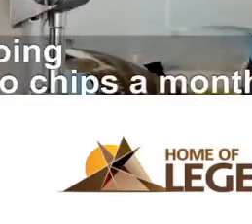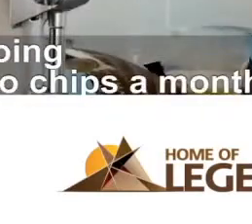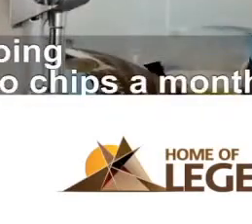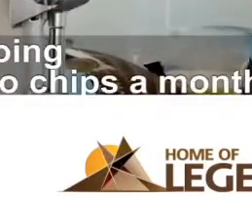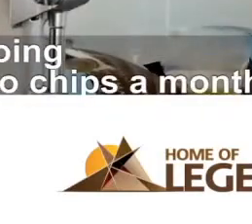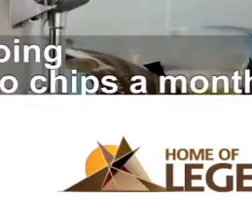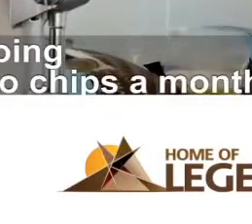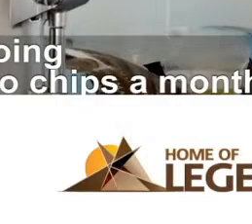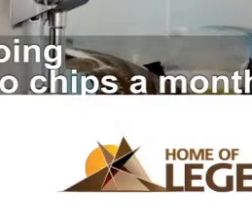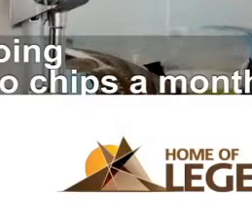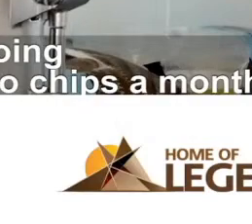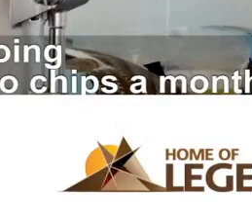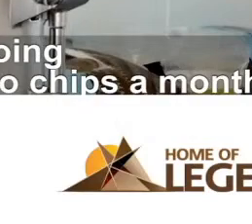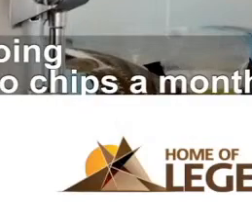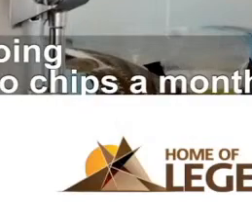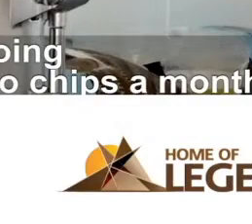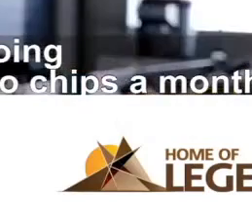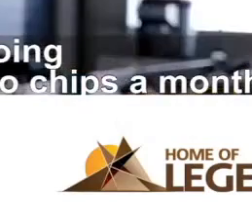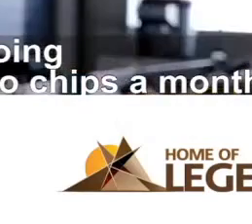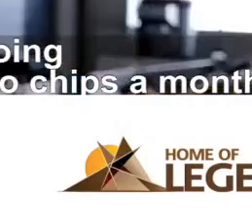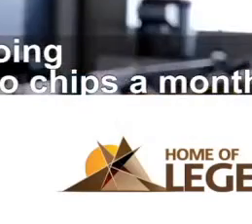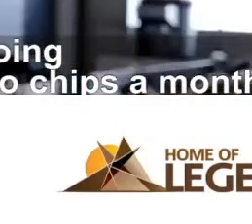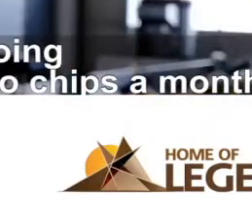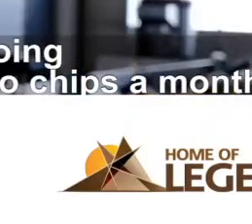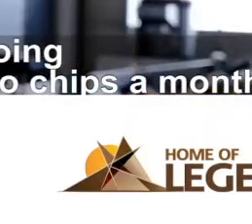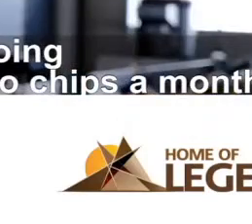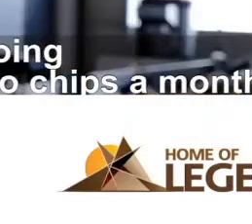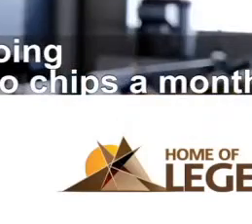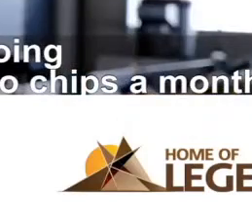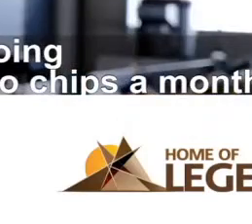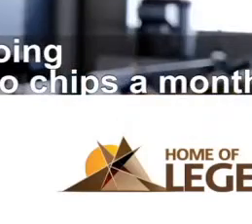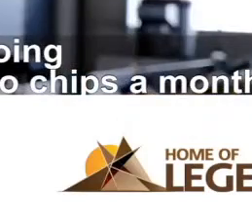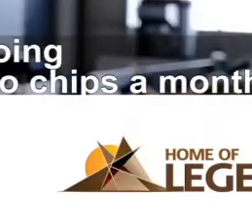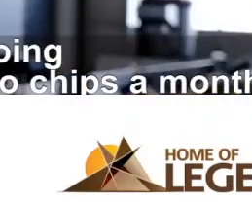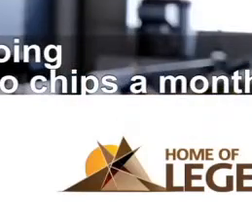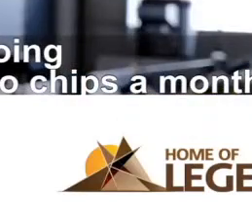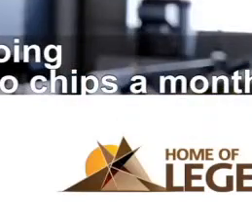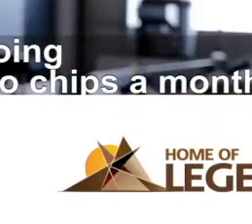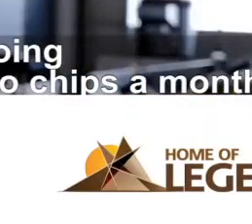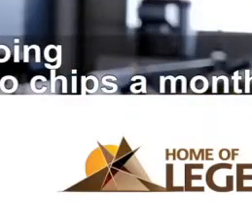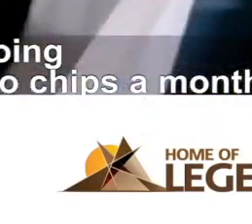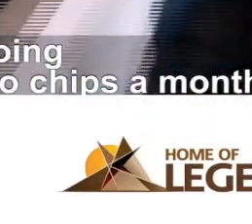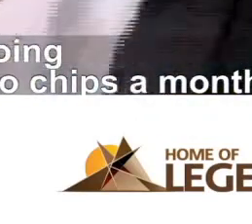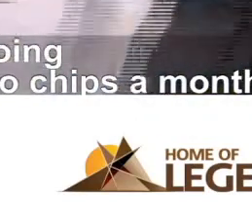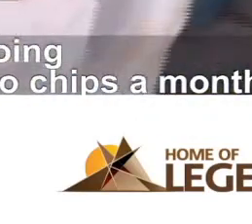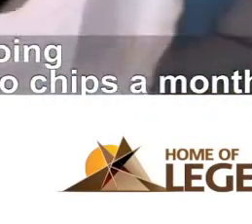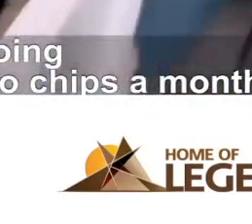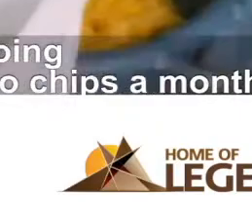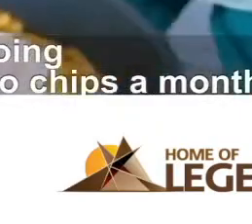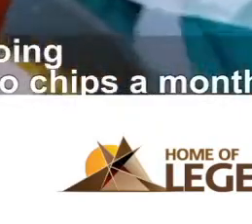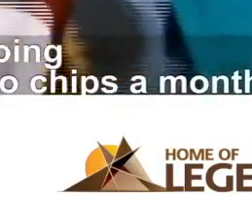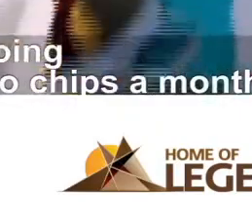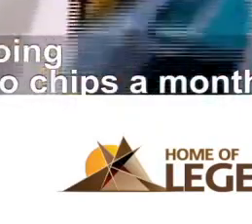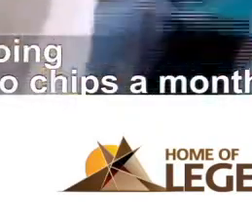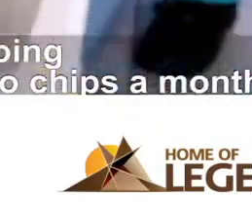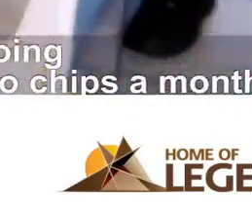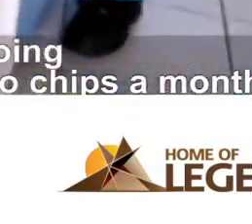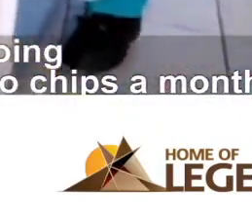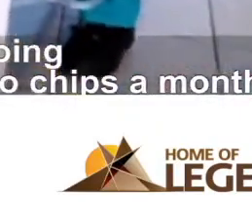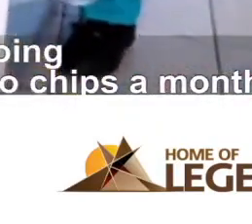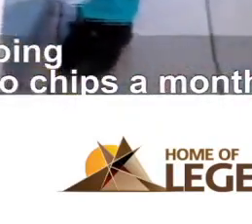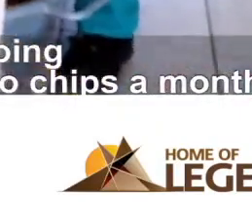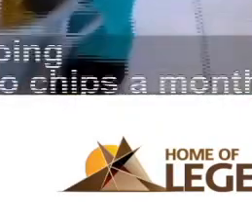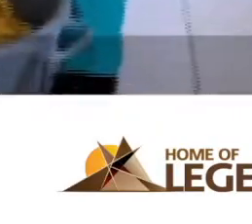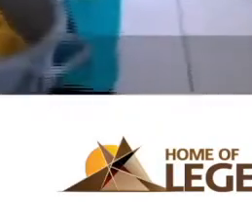20 went 50, 50 went 100. So currently we're doing between 500 to 700 bags of